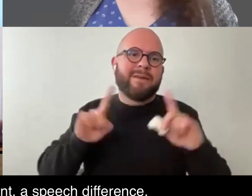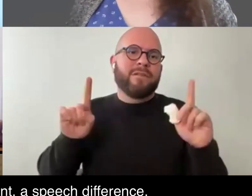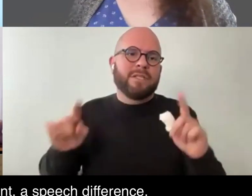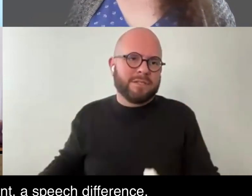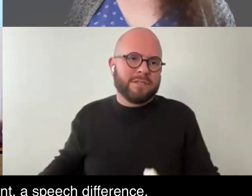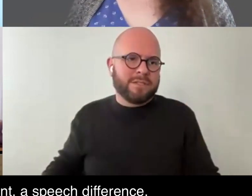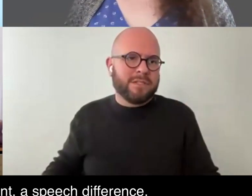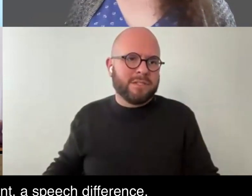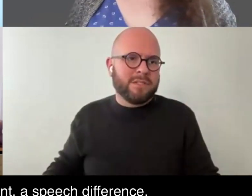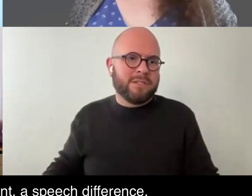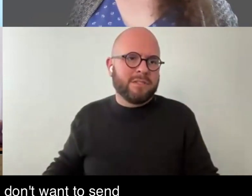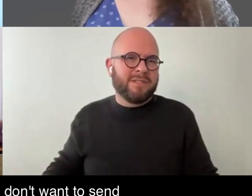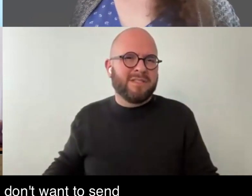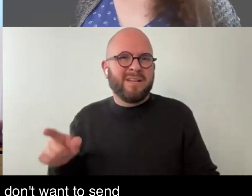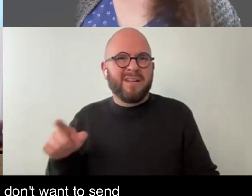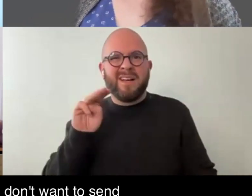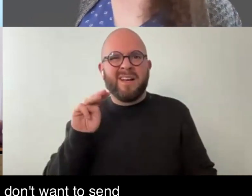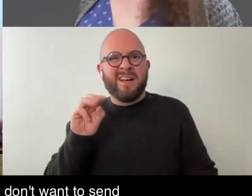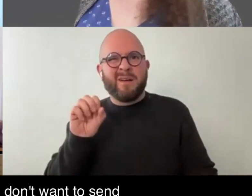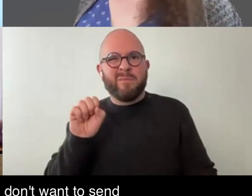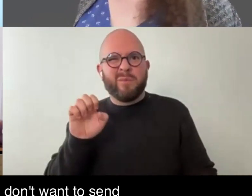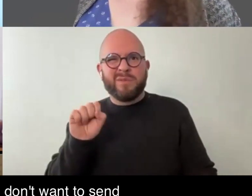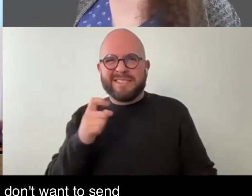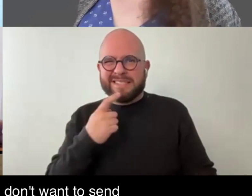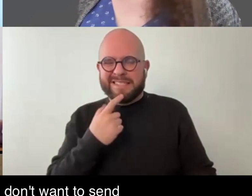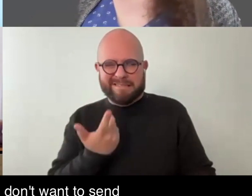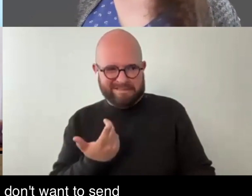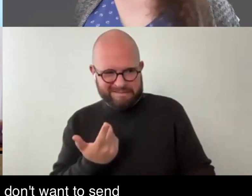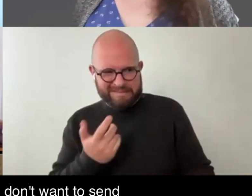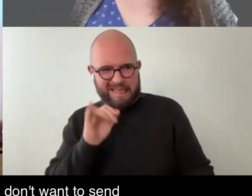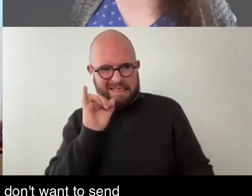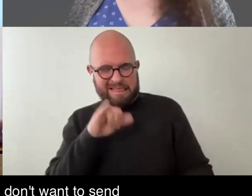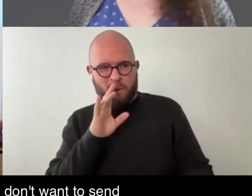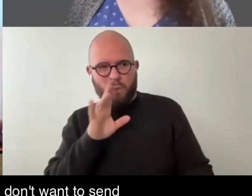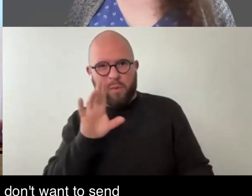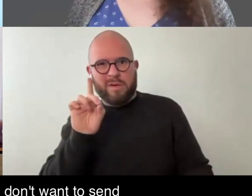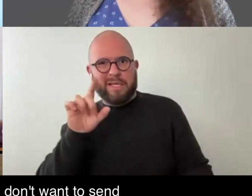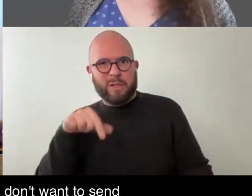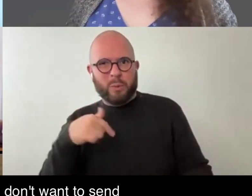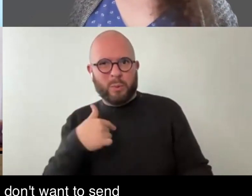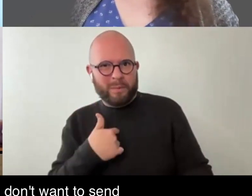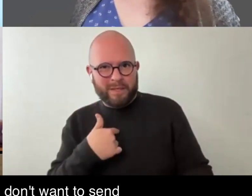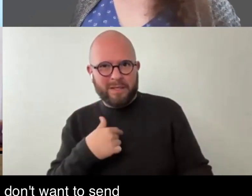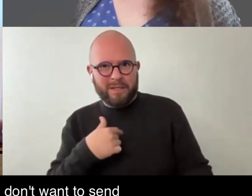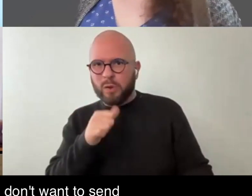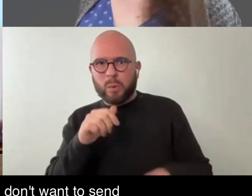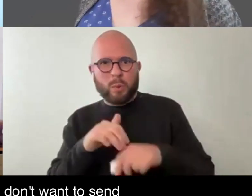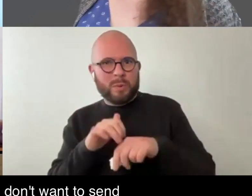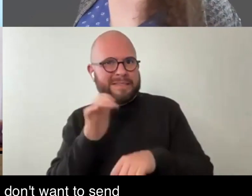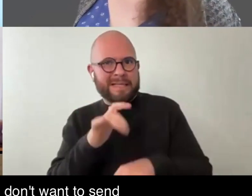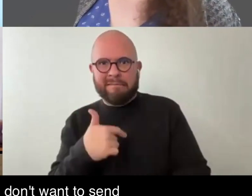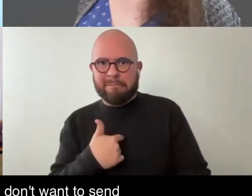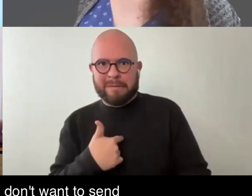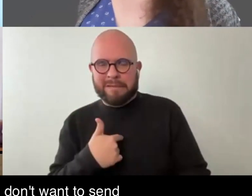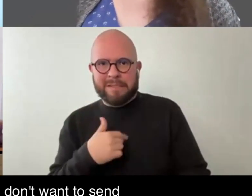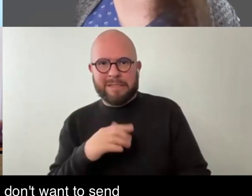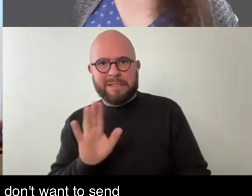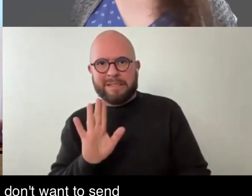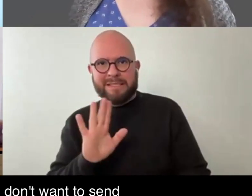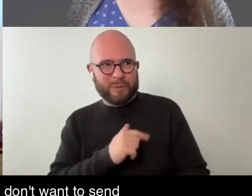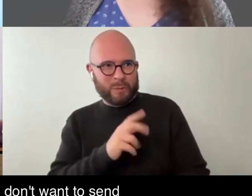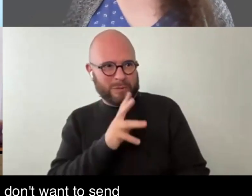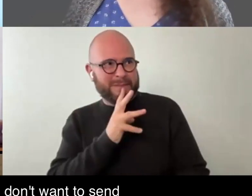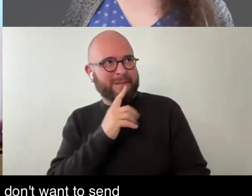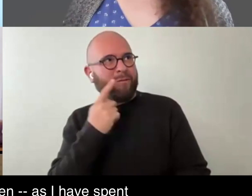says, look, that's gonna disqualify me. You don't want to send me out to speak on your